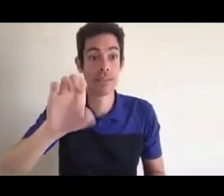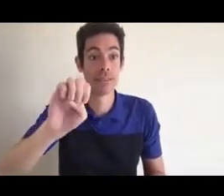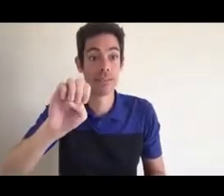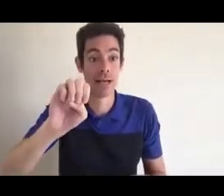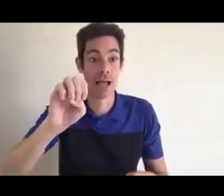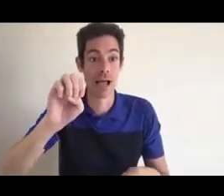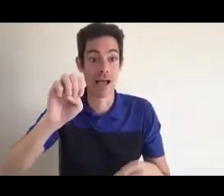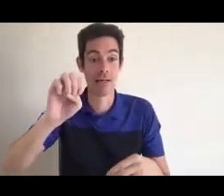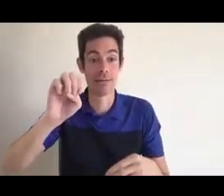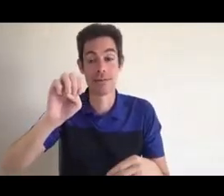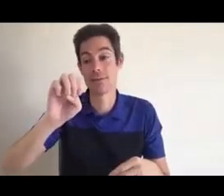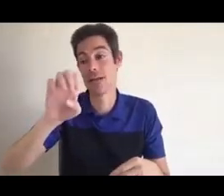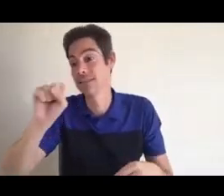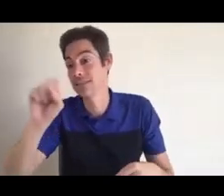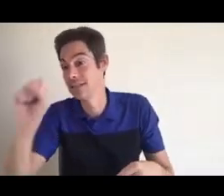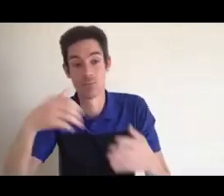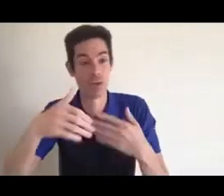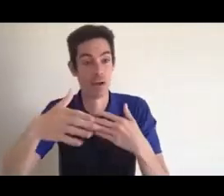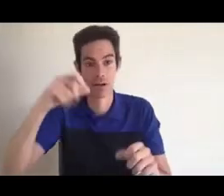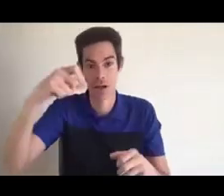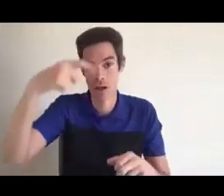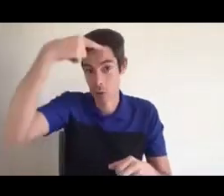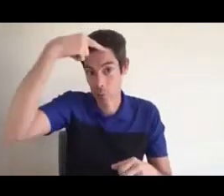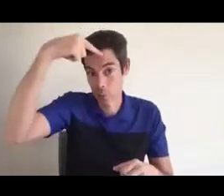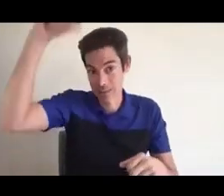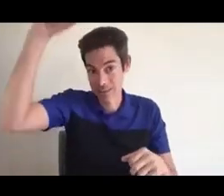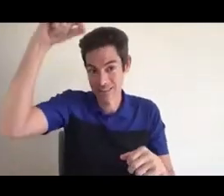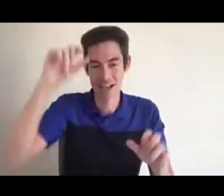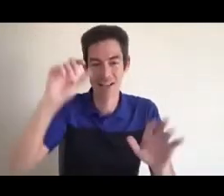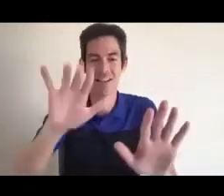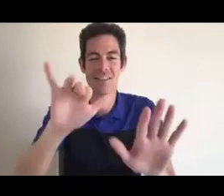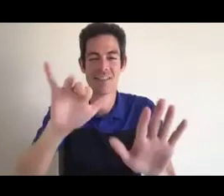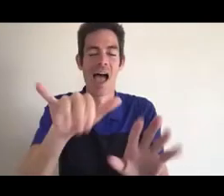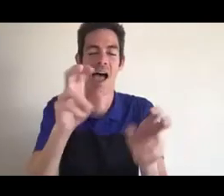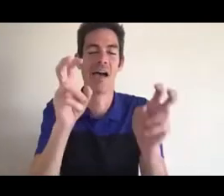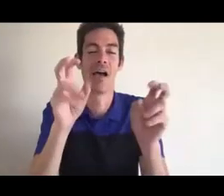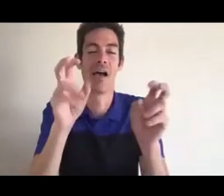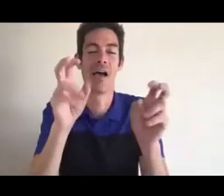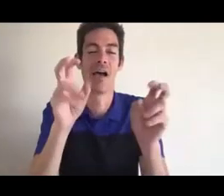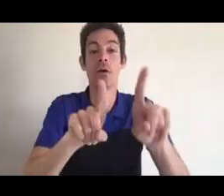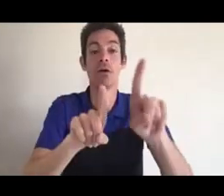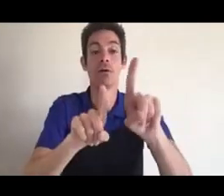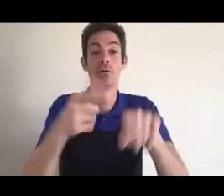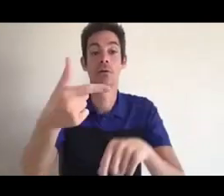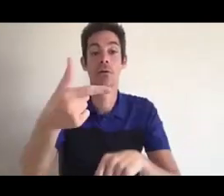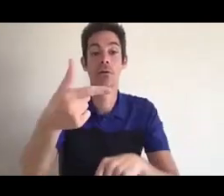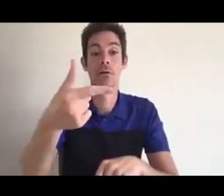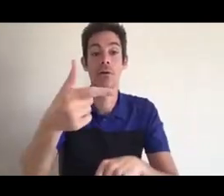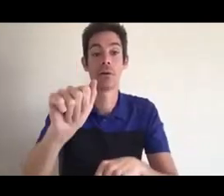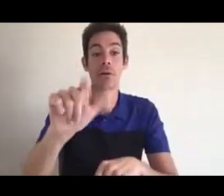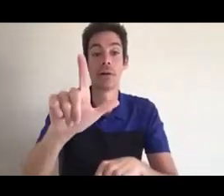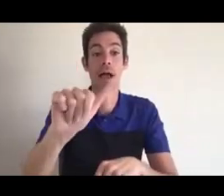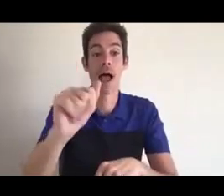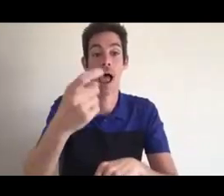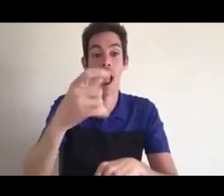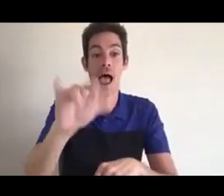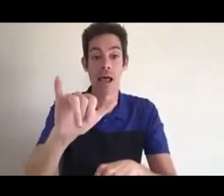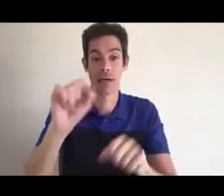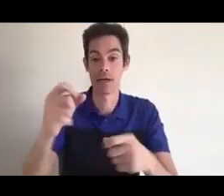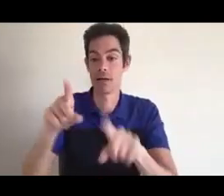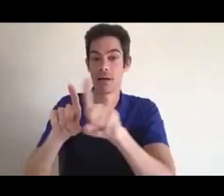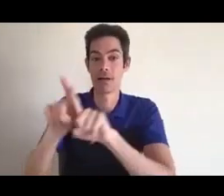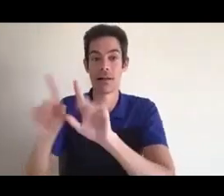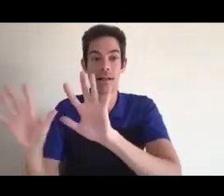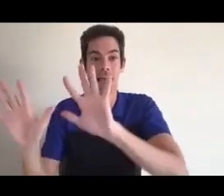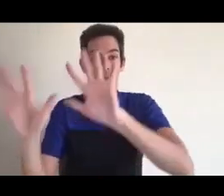camera. So prince or princess, you could sign the sign a little bit differently,